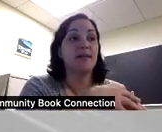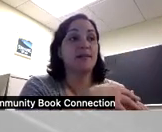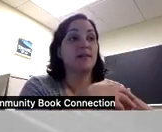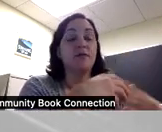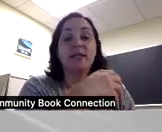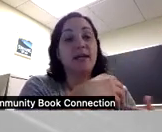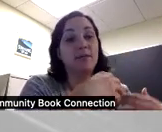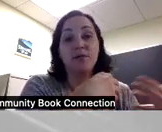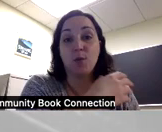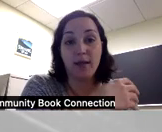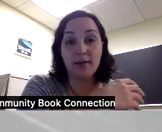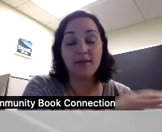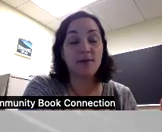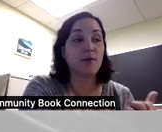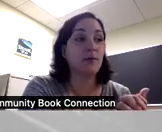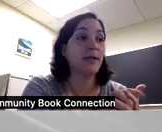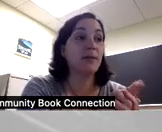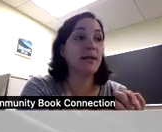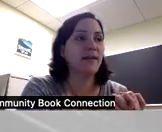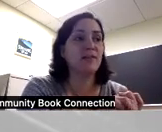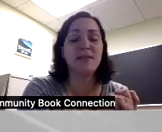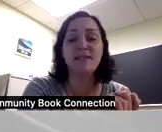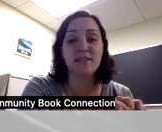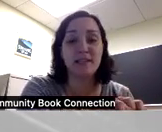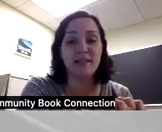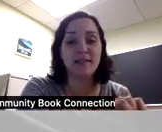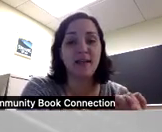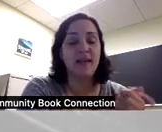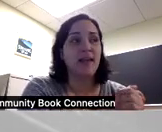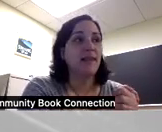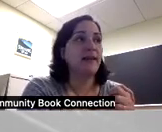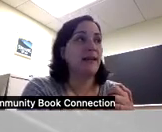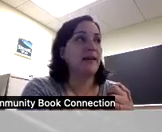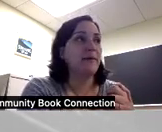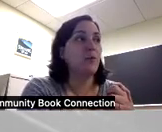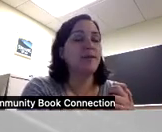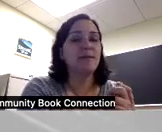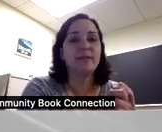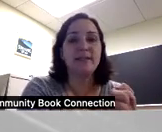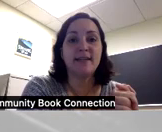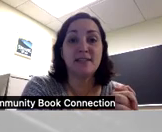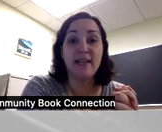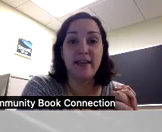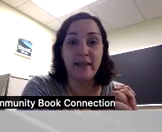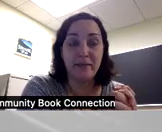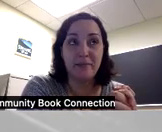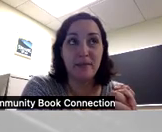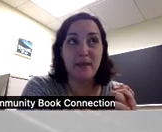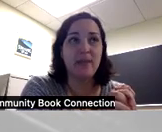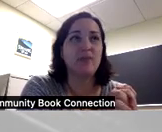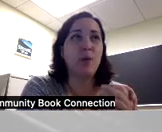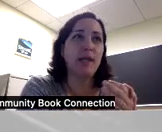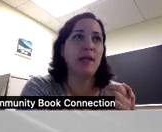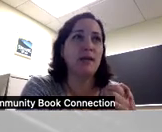resource that over time goes away. So what I mean by that, there are many studies, like ones that were done in Texas